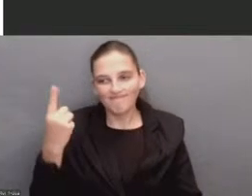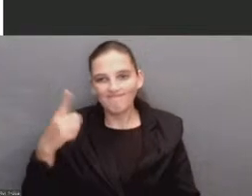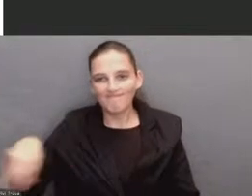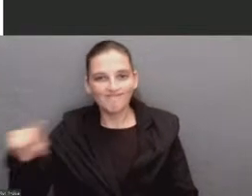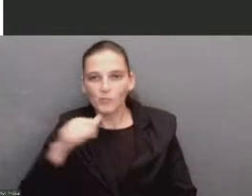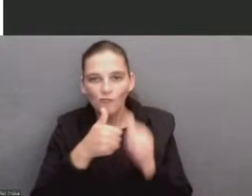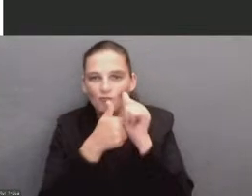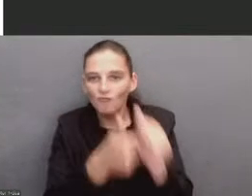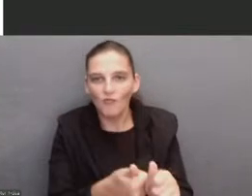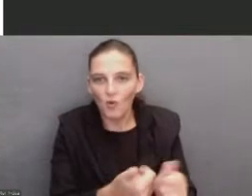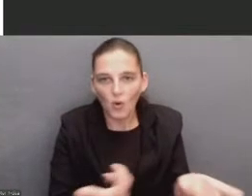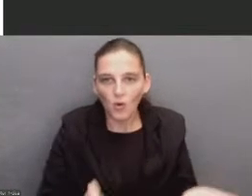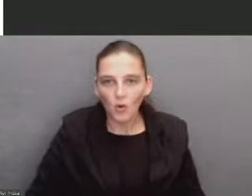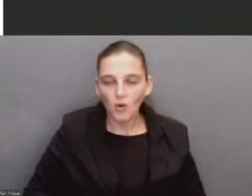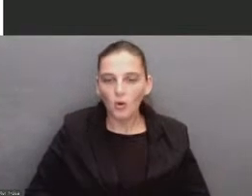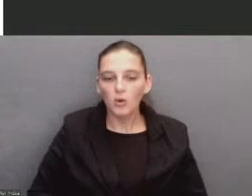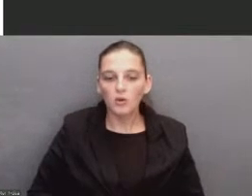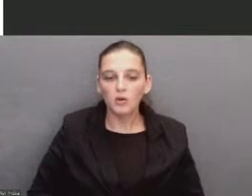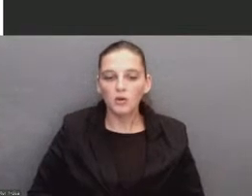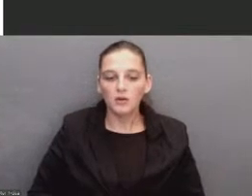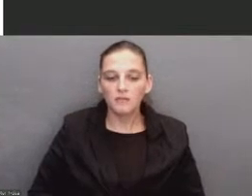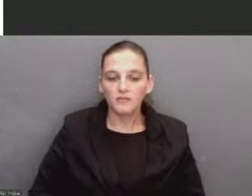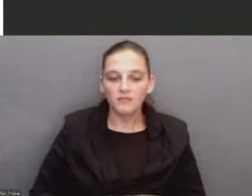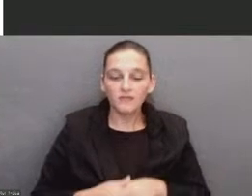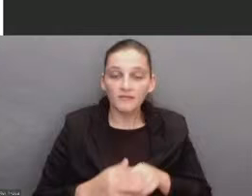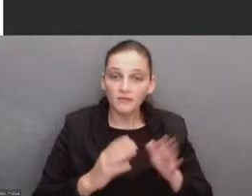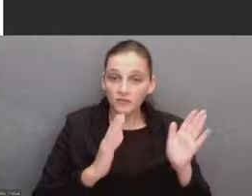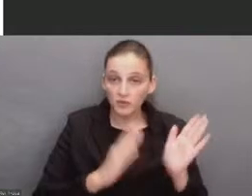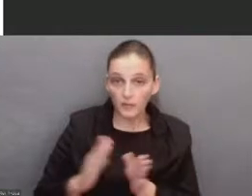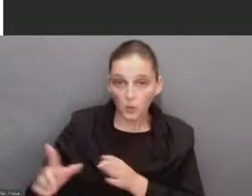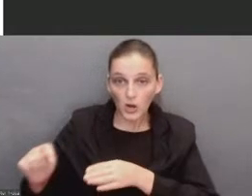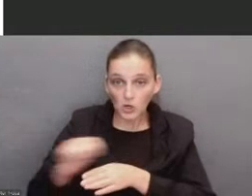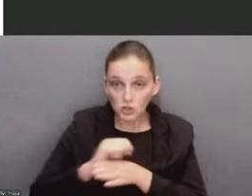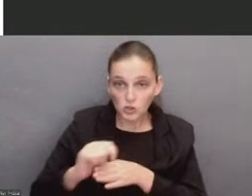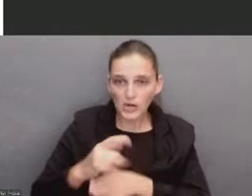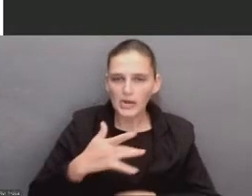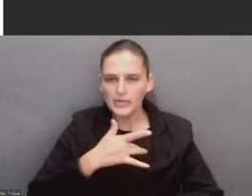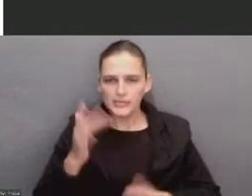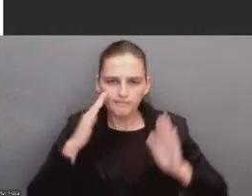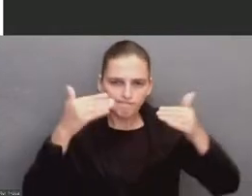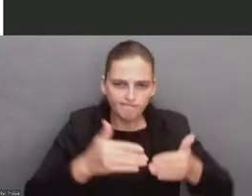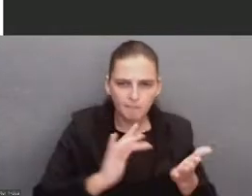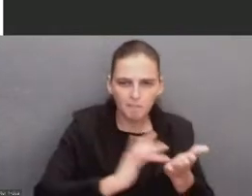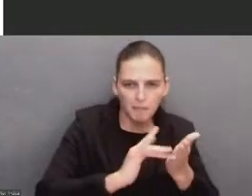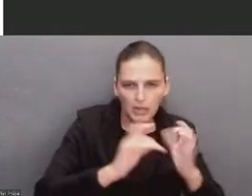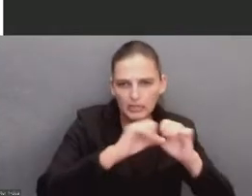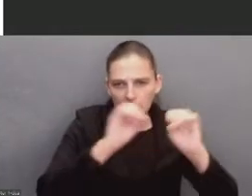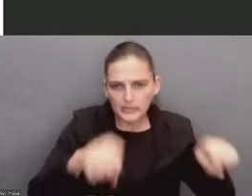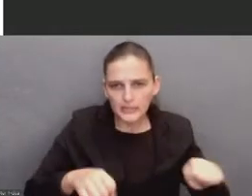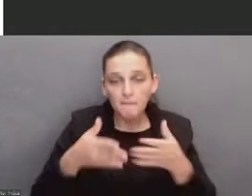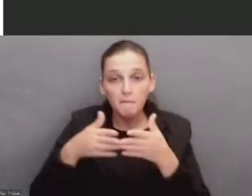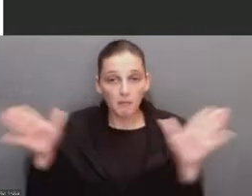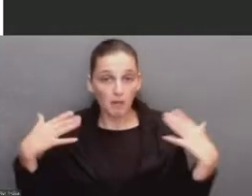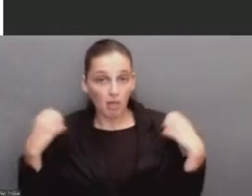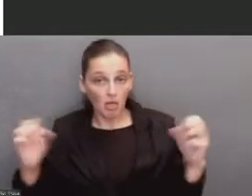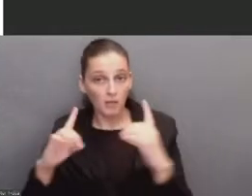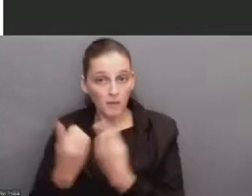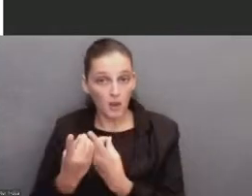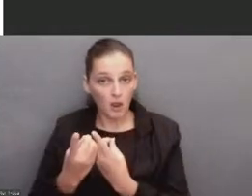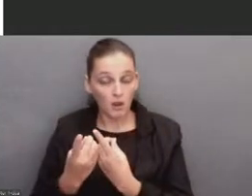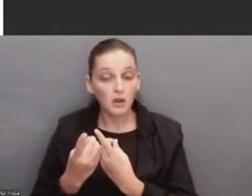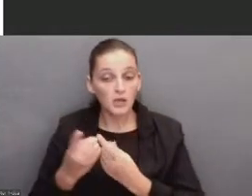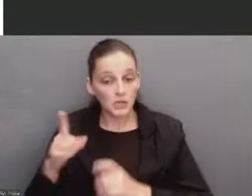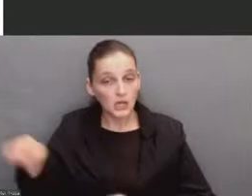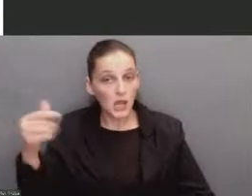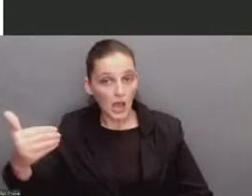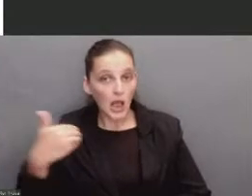often preparedness trainings focus solely on the medical system. Public health departments, they do have their own public health